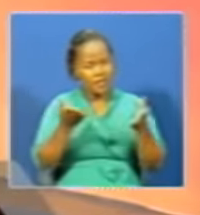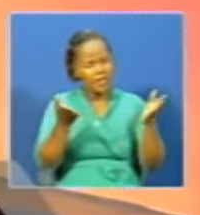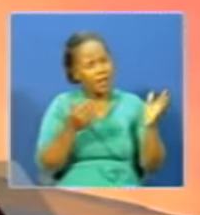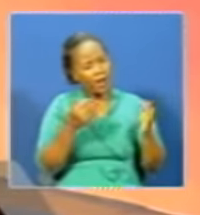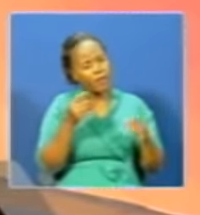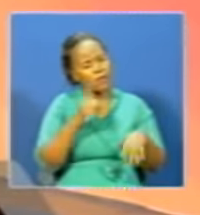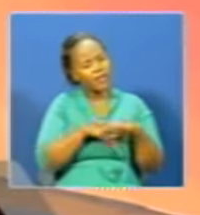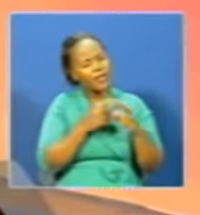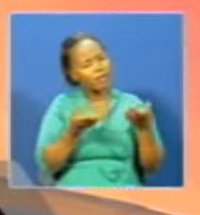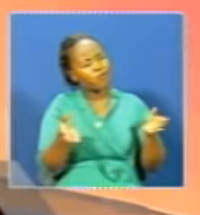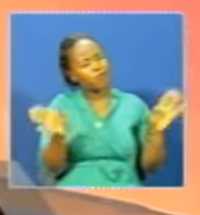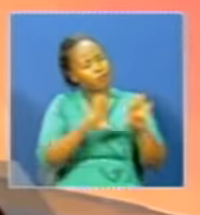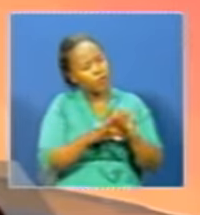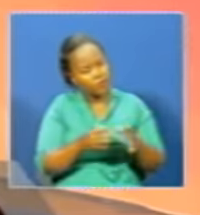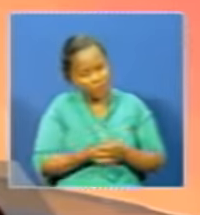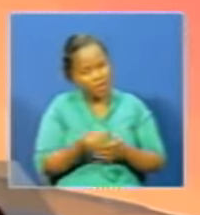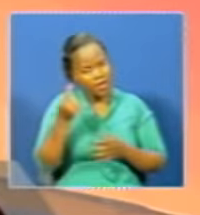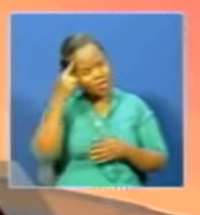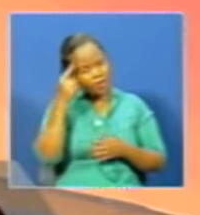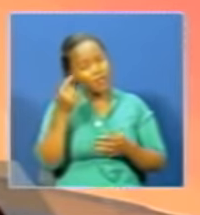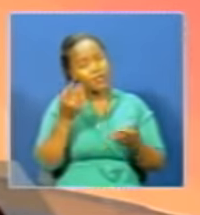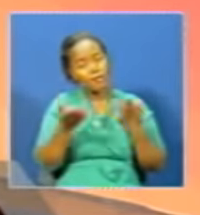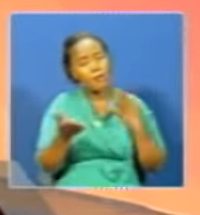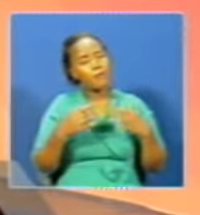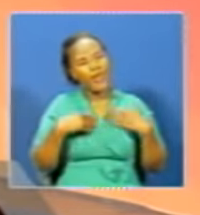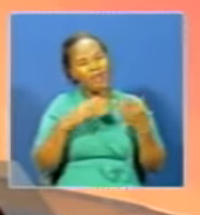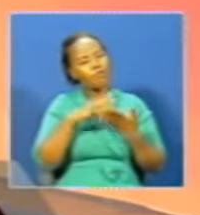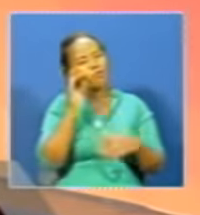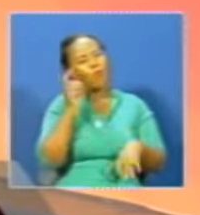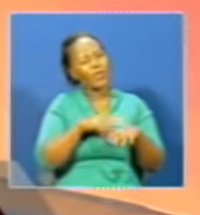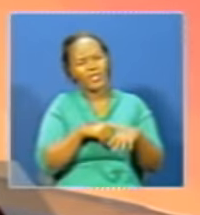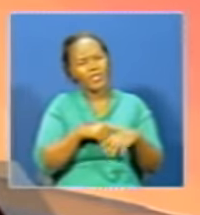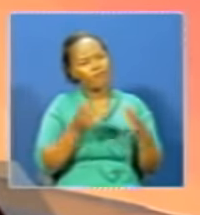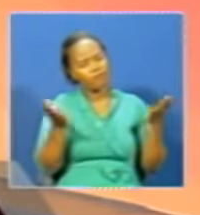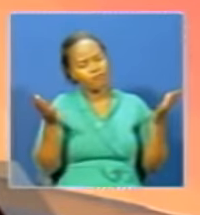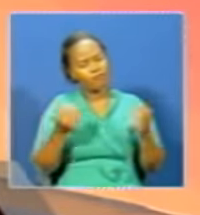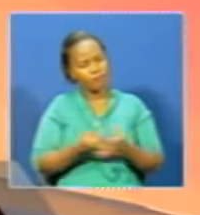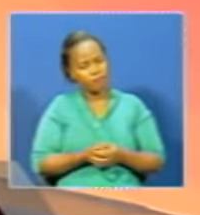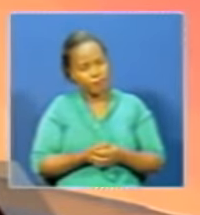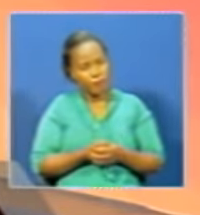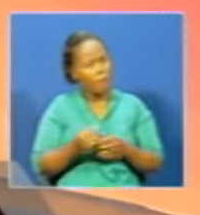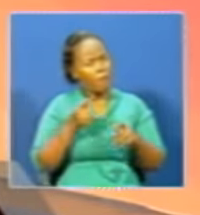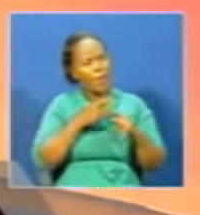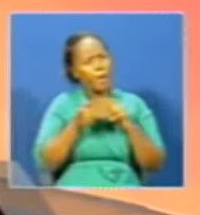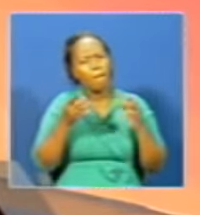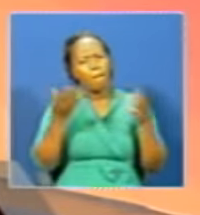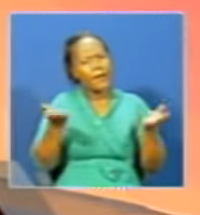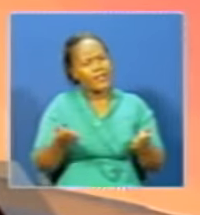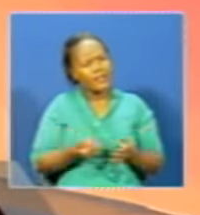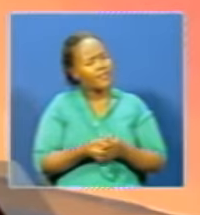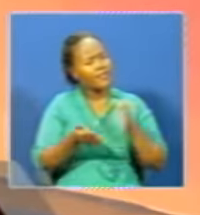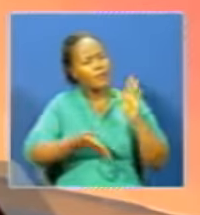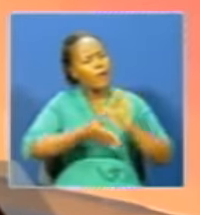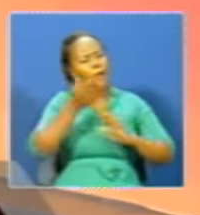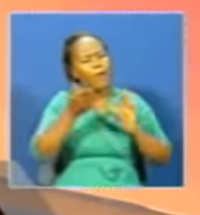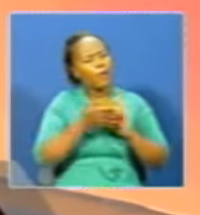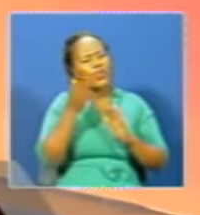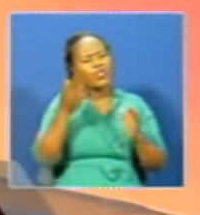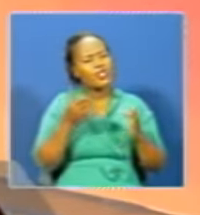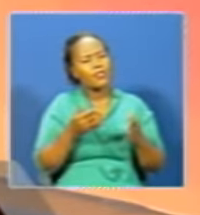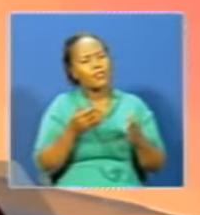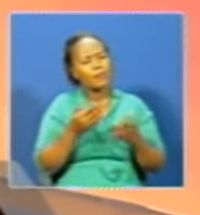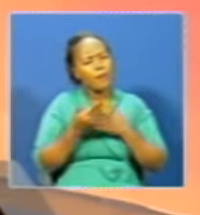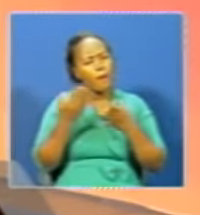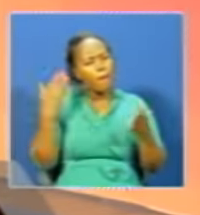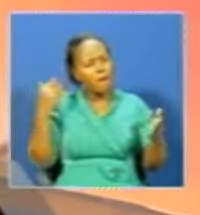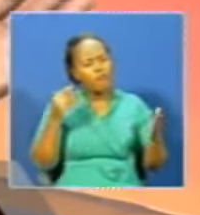interview, and I just mm-hmm. wish we had a lot of time. Yes. 20 minutes is not yes. a really long time. I wish so too. Yeah, but, just some quick thoughts. Atwoli yes. made some comments on